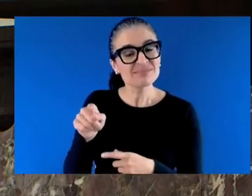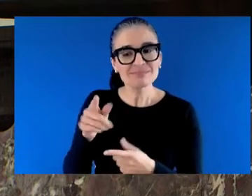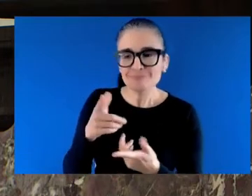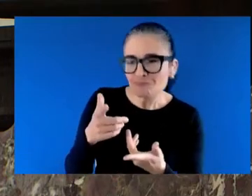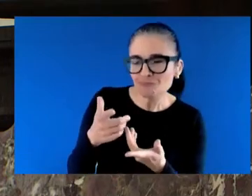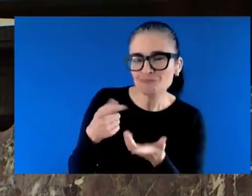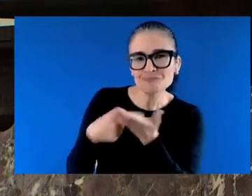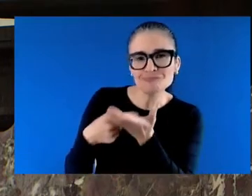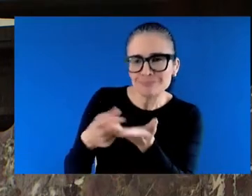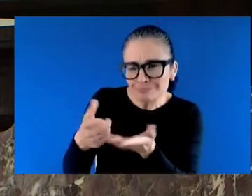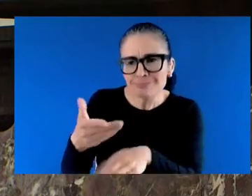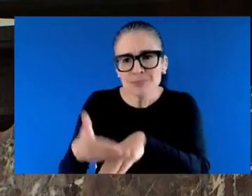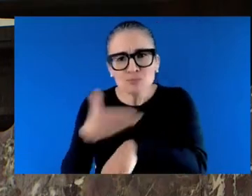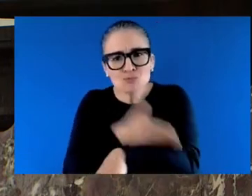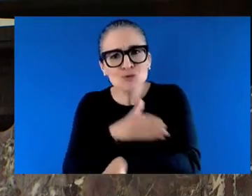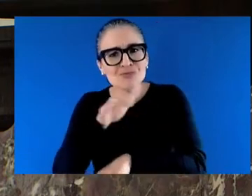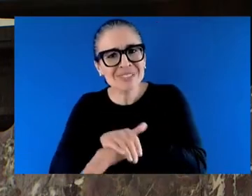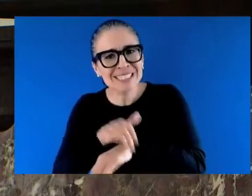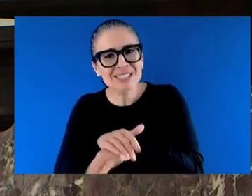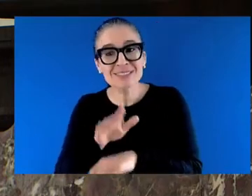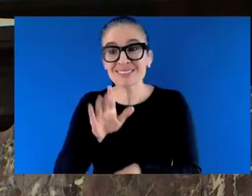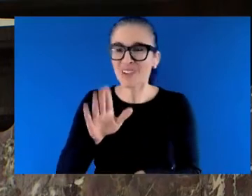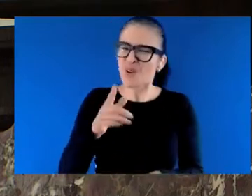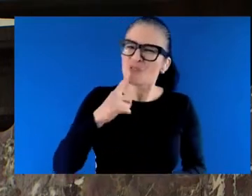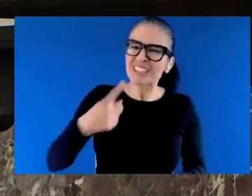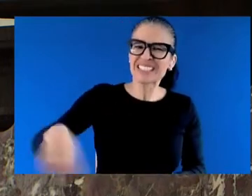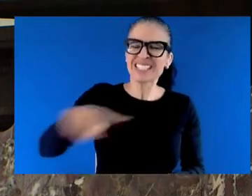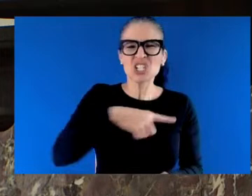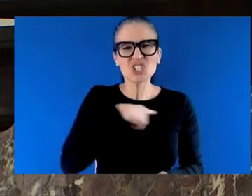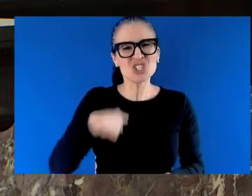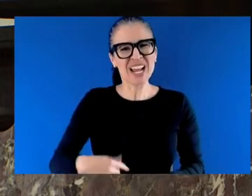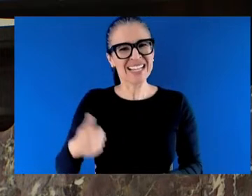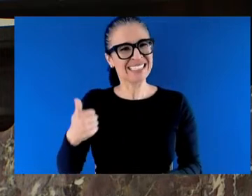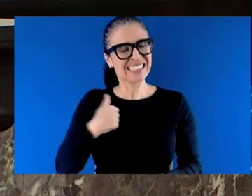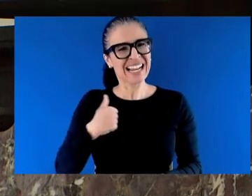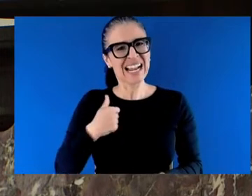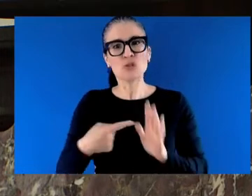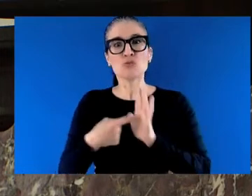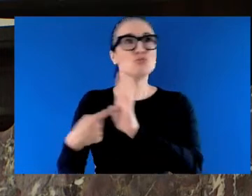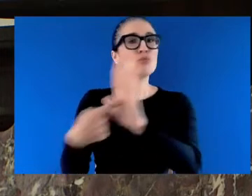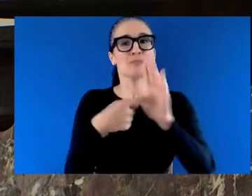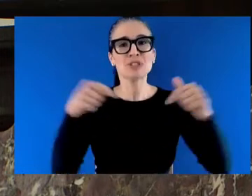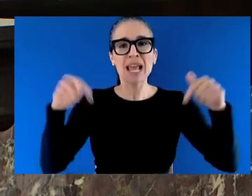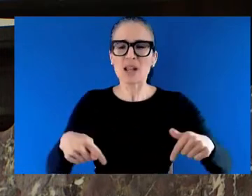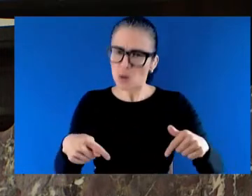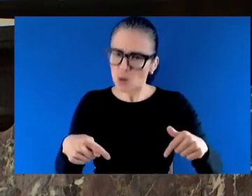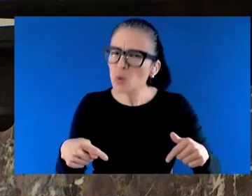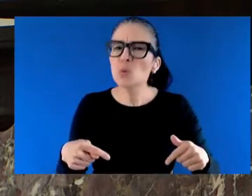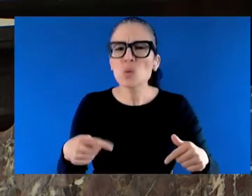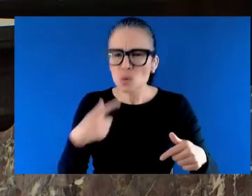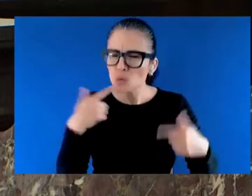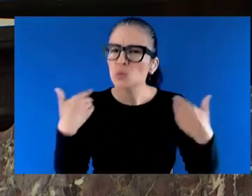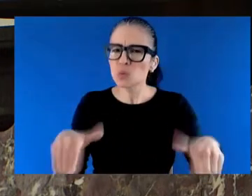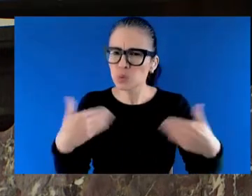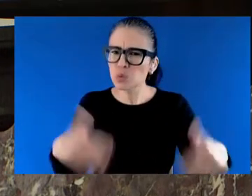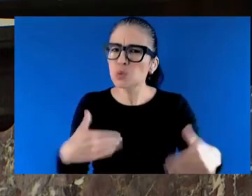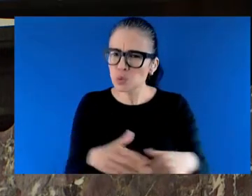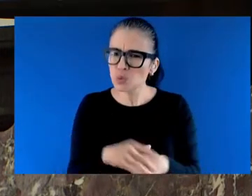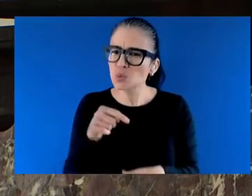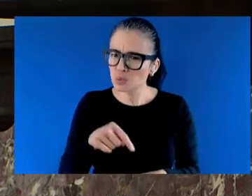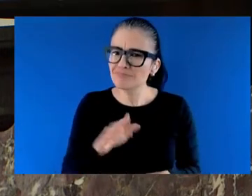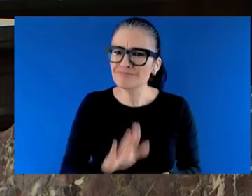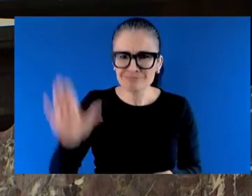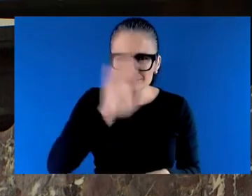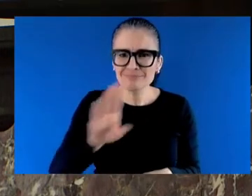reminder of how multiculturalism truly empowers our province to become a better place for all. Multiculturalism also helps Richmond benefit from other